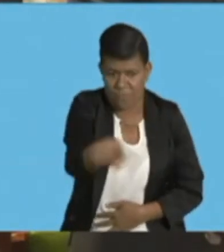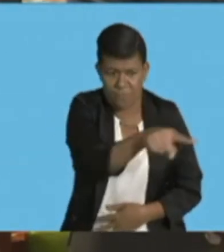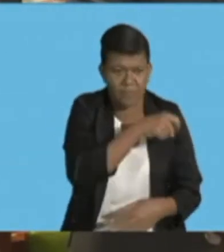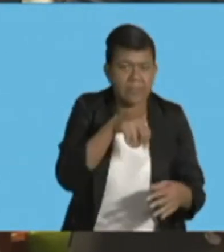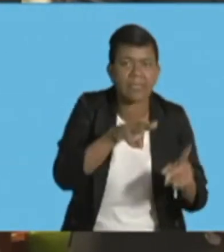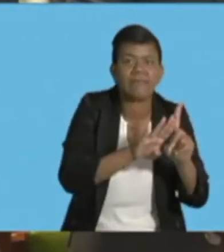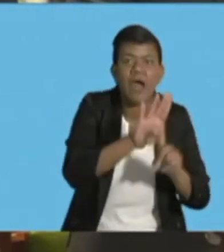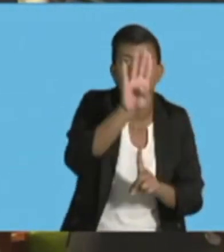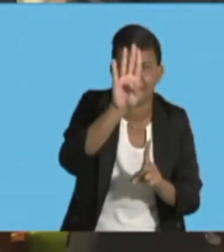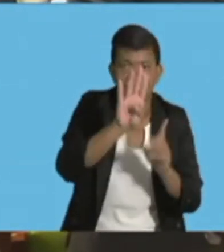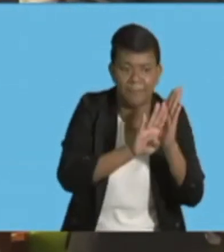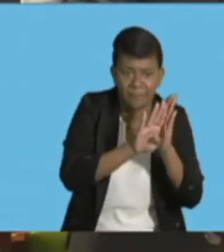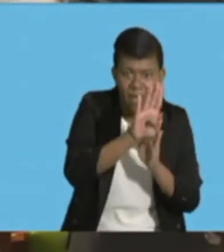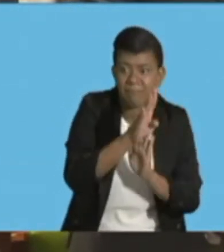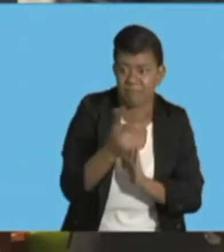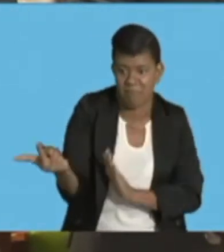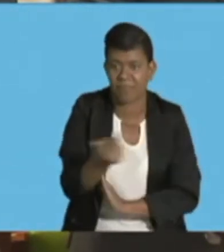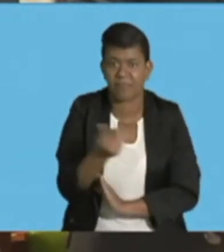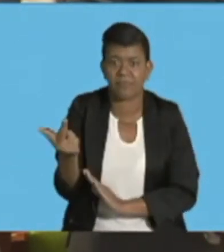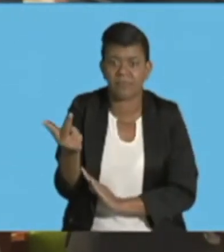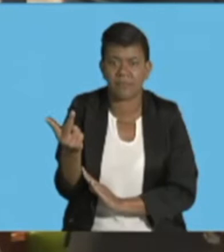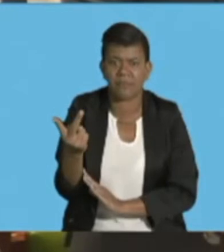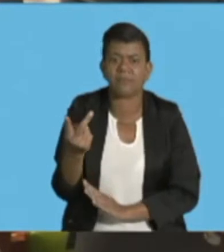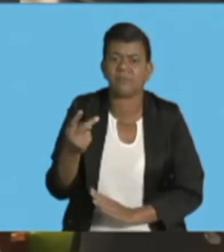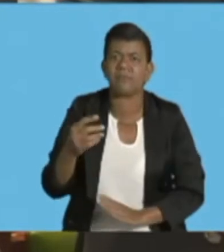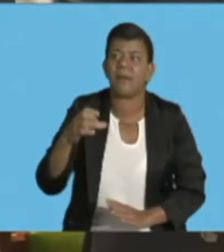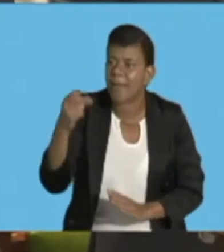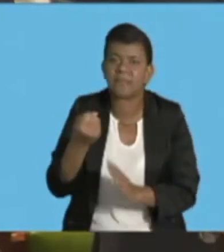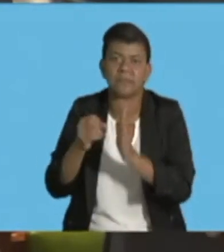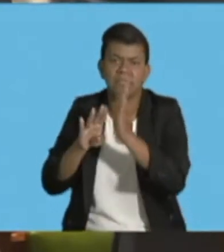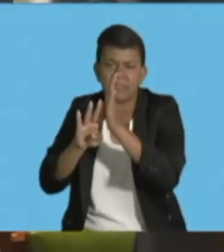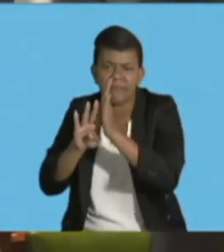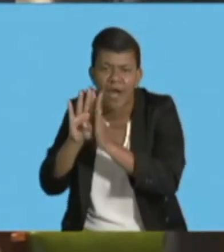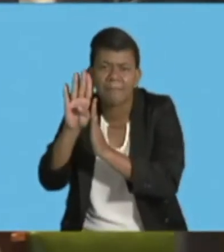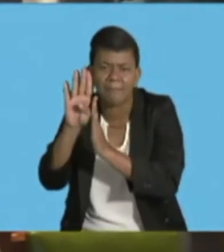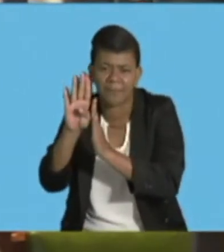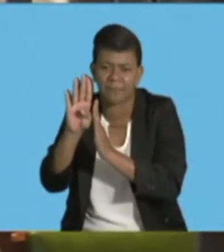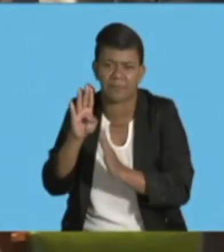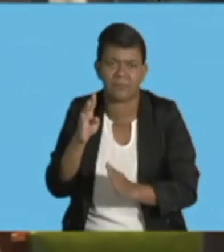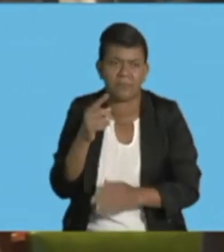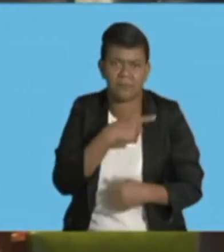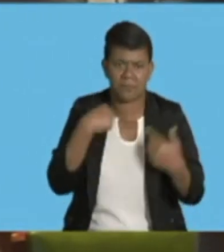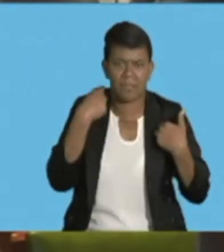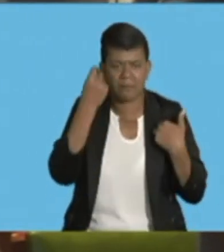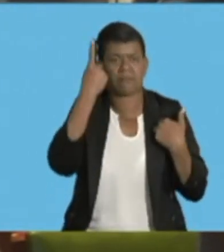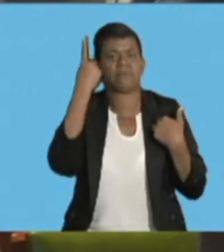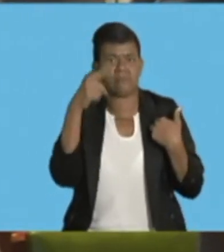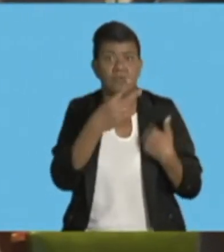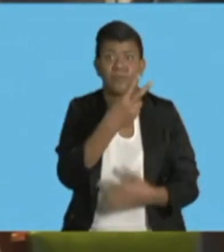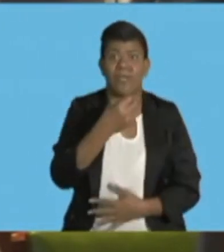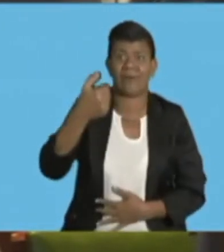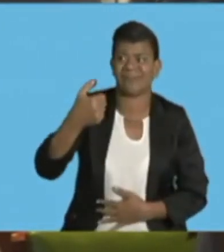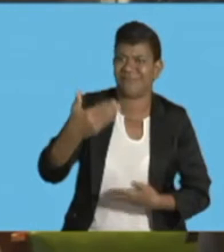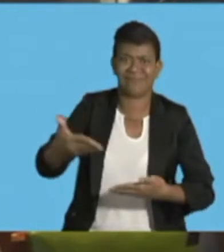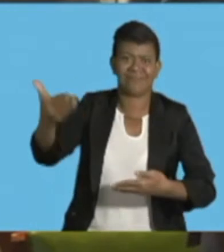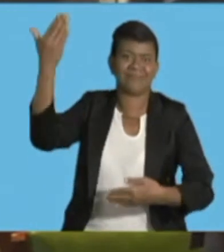the past 4 years. They are indeed the same. Fiji has long recognized the fact. This is why in 2016 we thought ahead